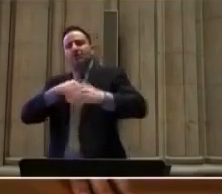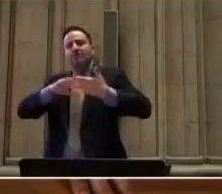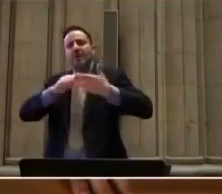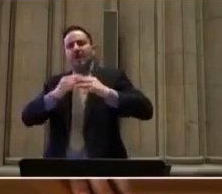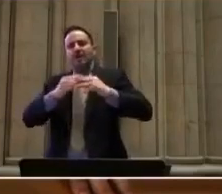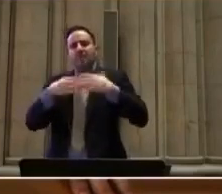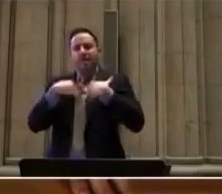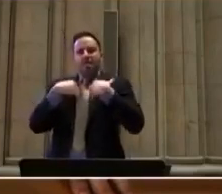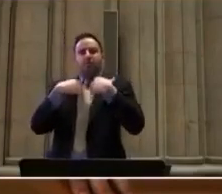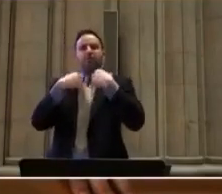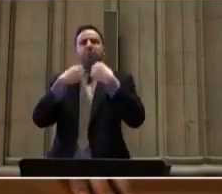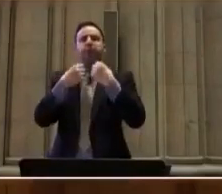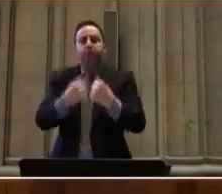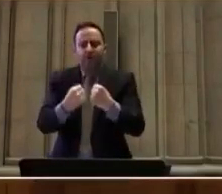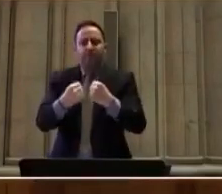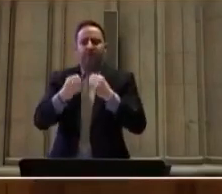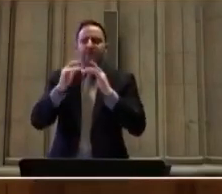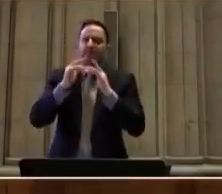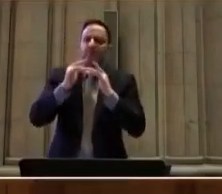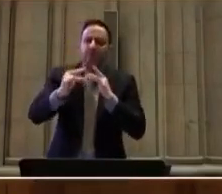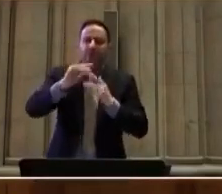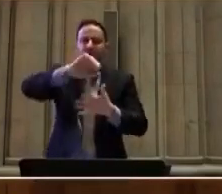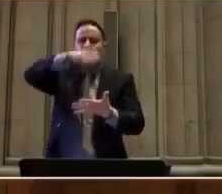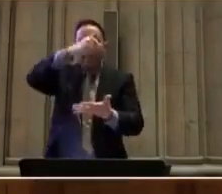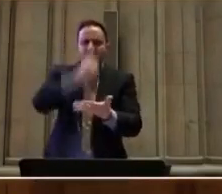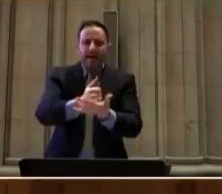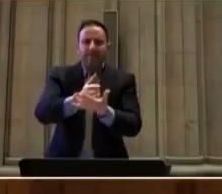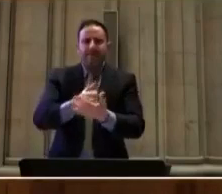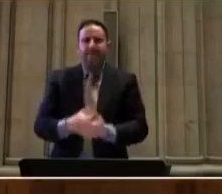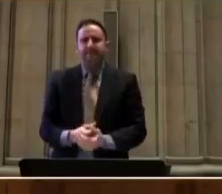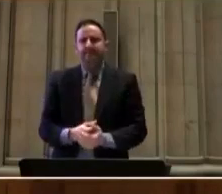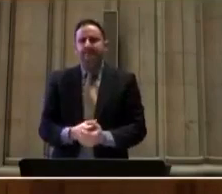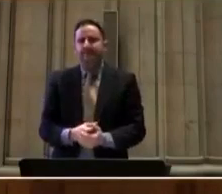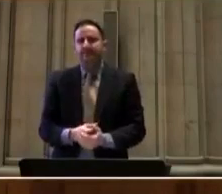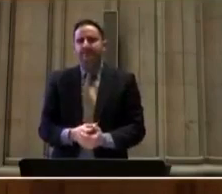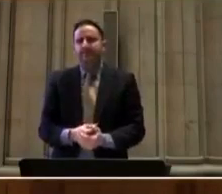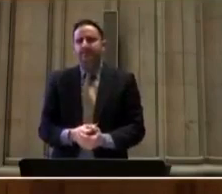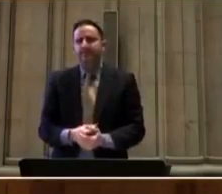repairers of the breach. Amen.